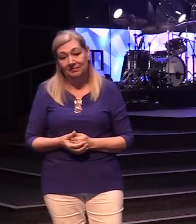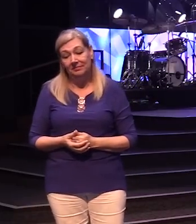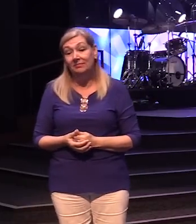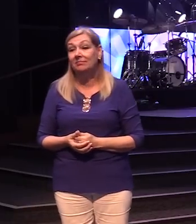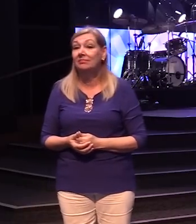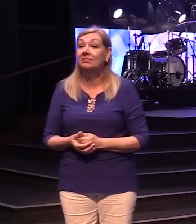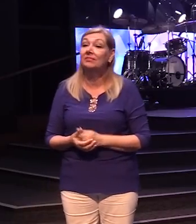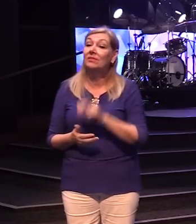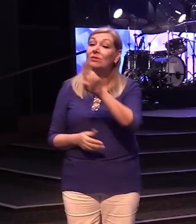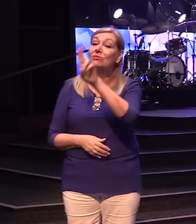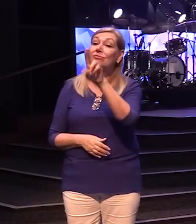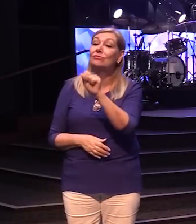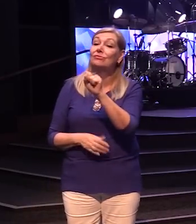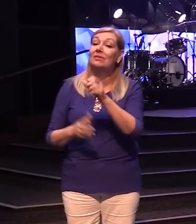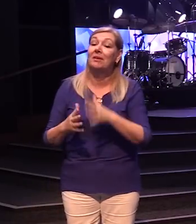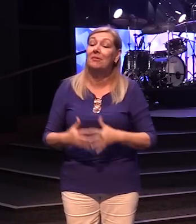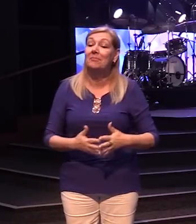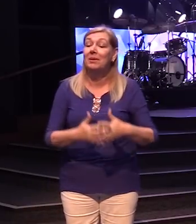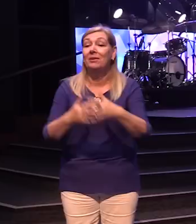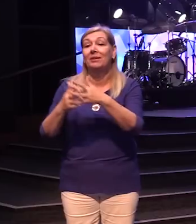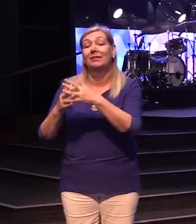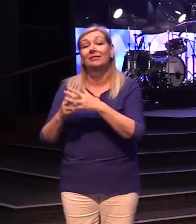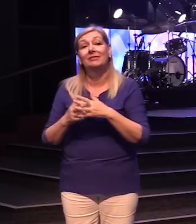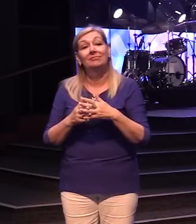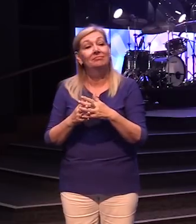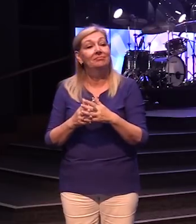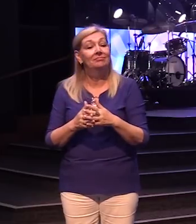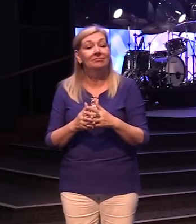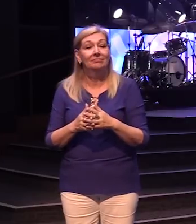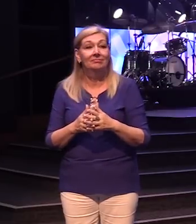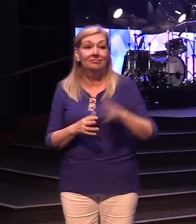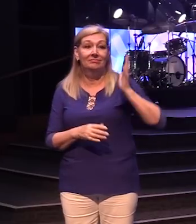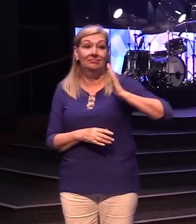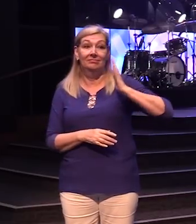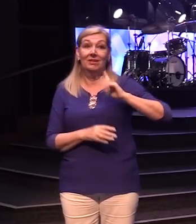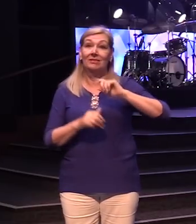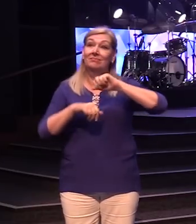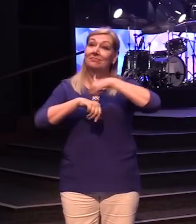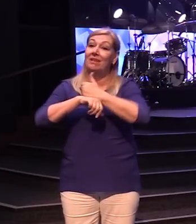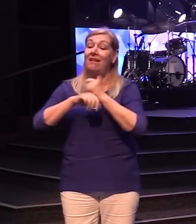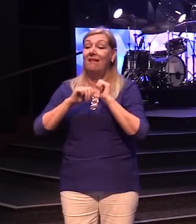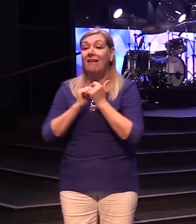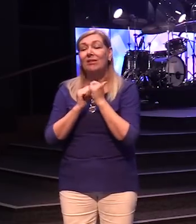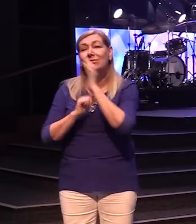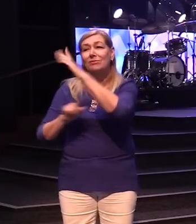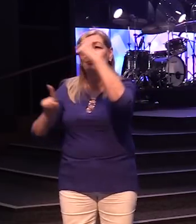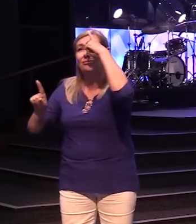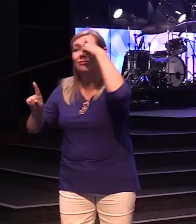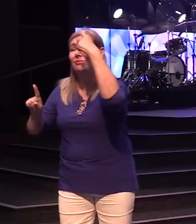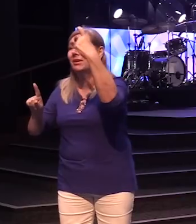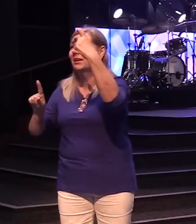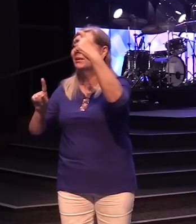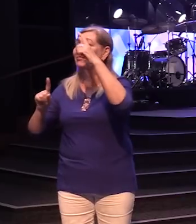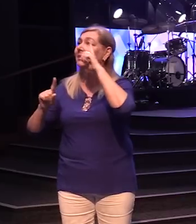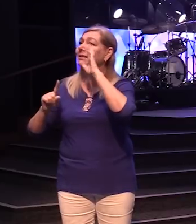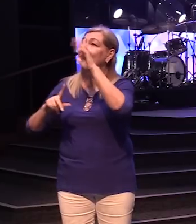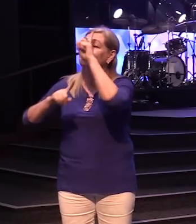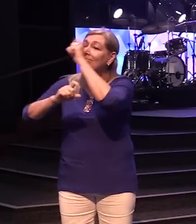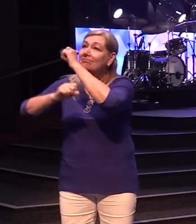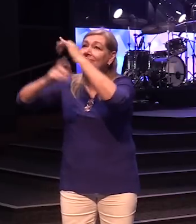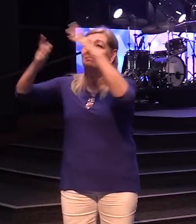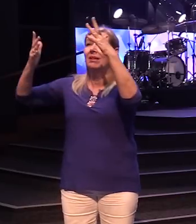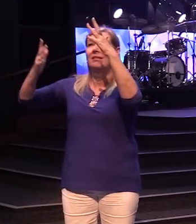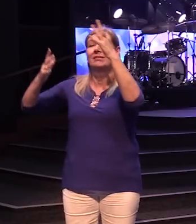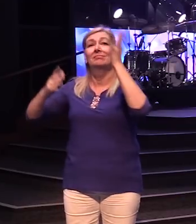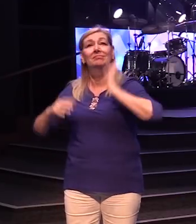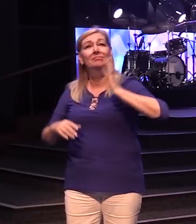The United States of America began with a dream, a vision, a concept. An